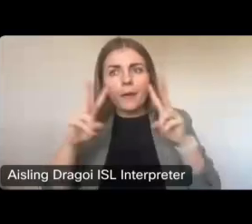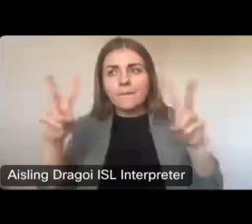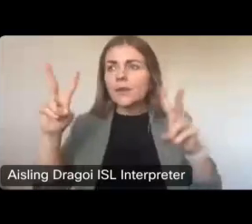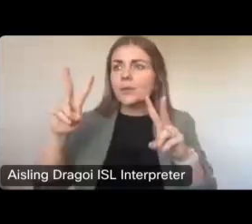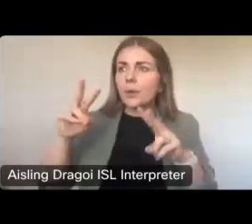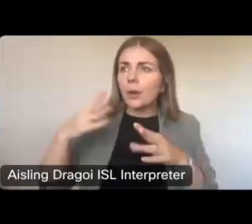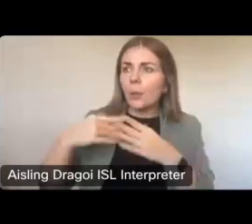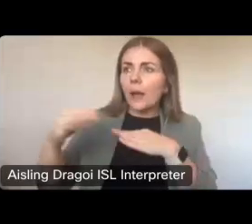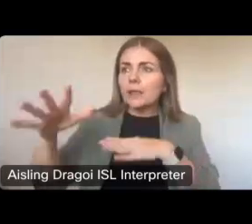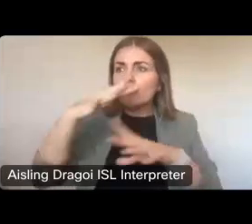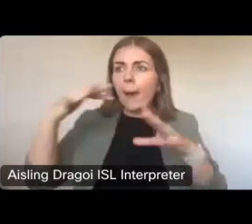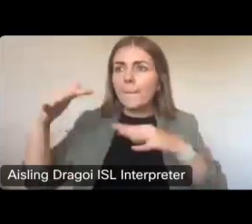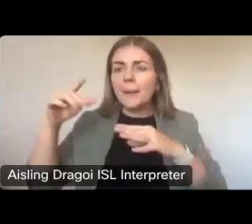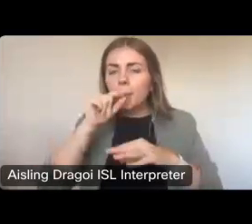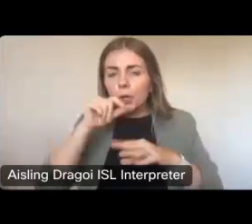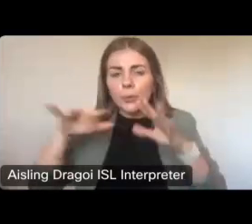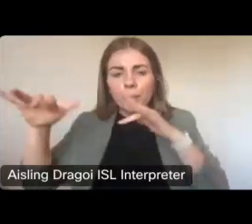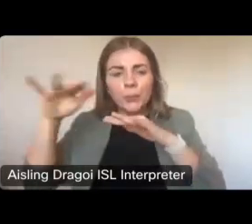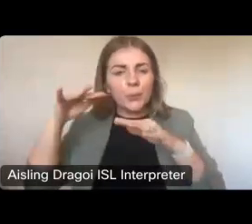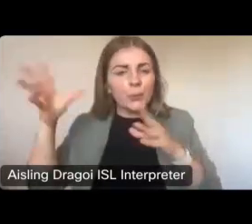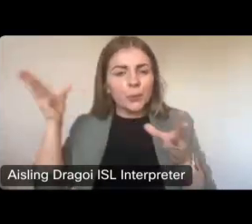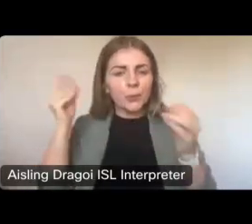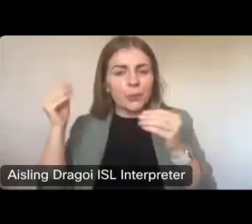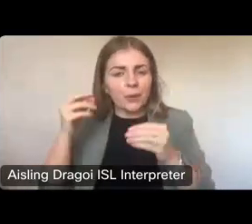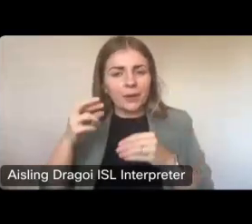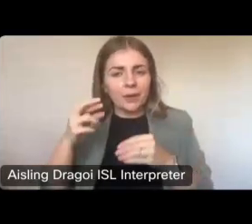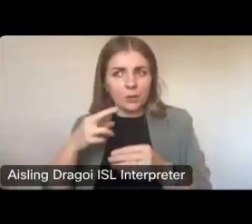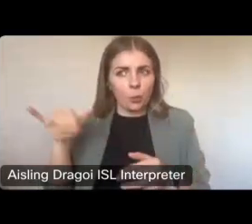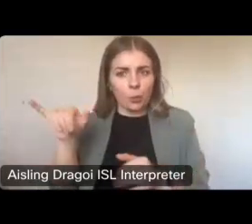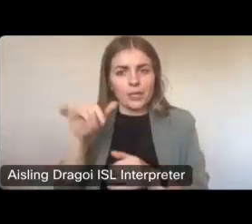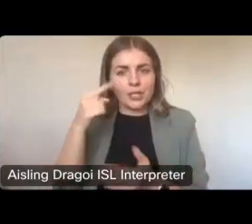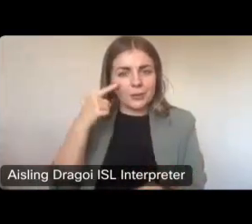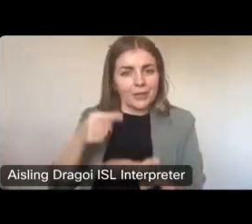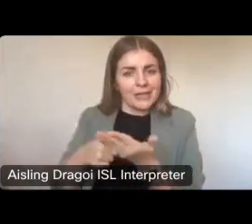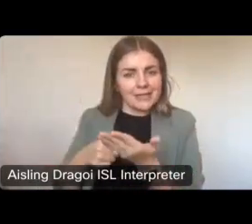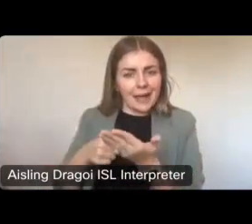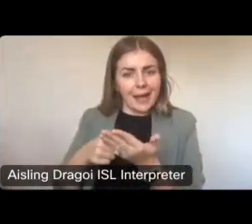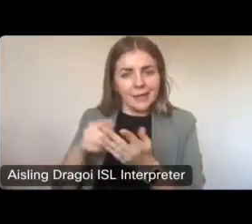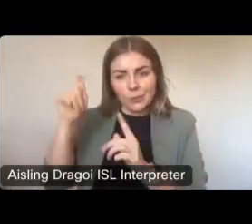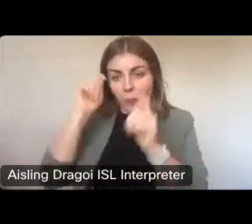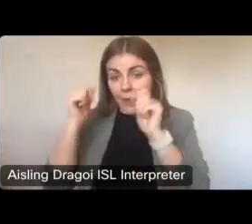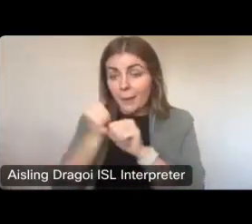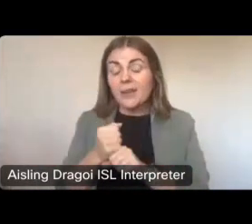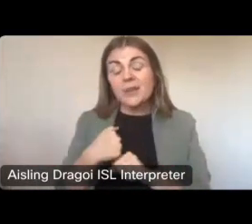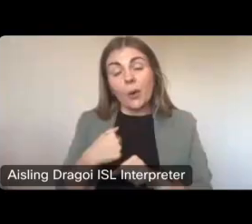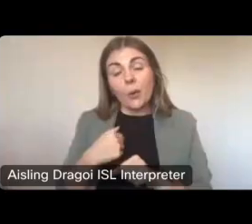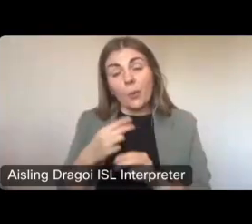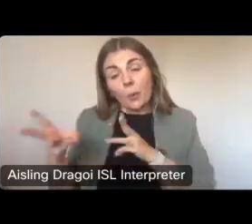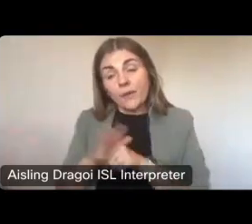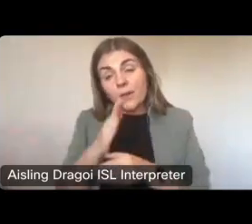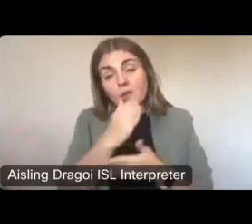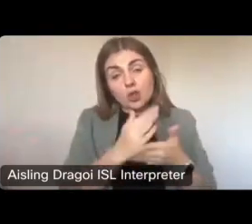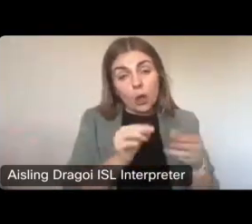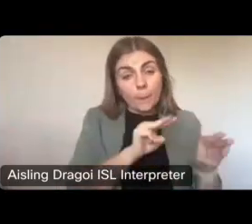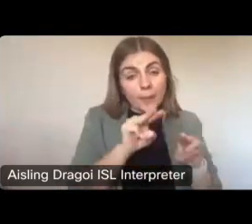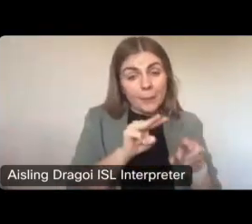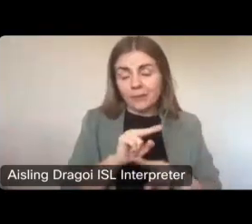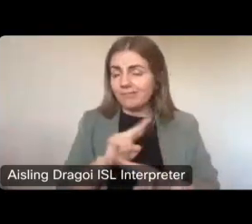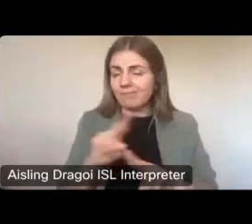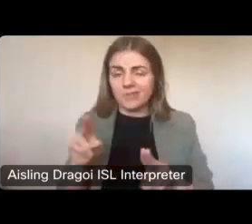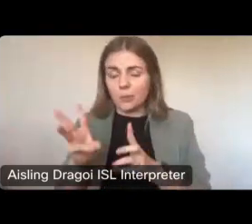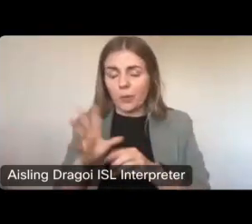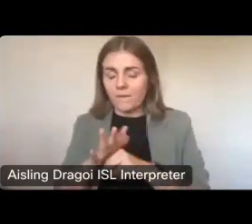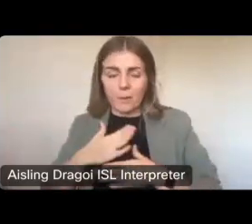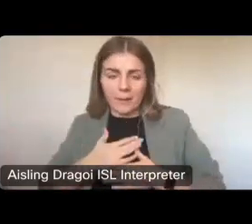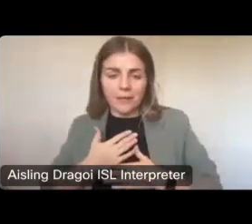people, doesn't work for other people. So definitely it's part of the armory. Yeah, exactly. And having a few things,